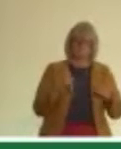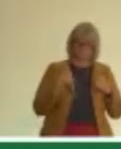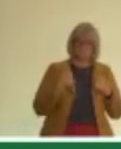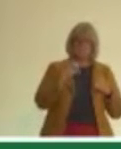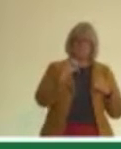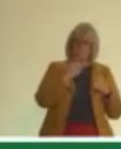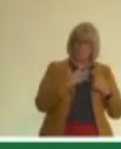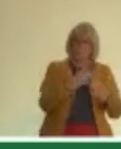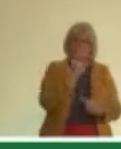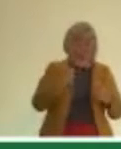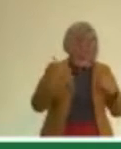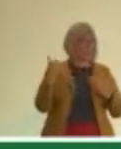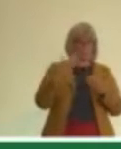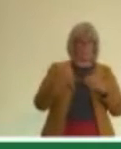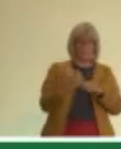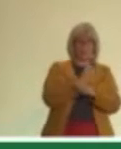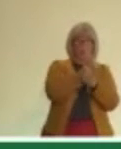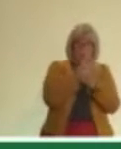lots of winning.